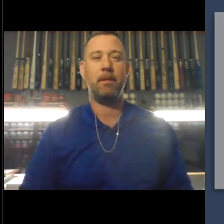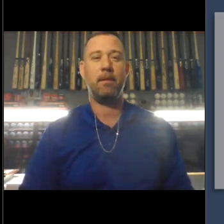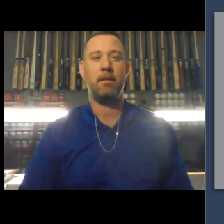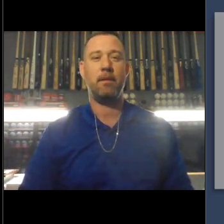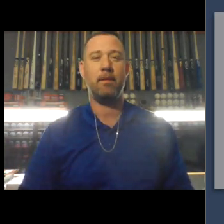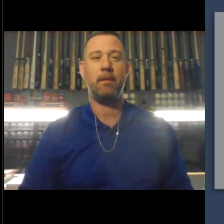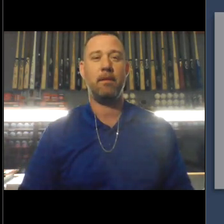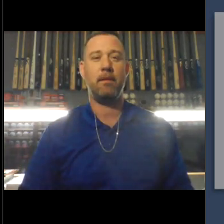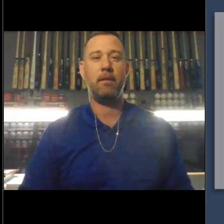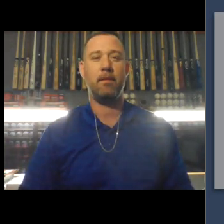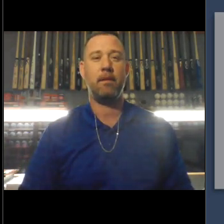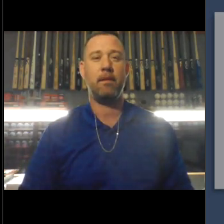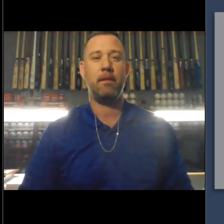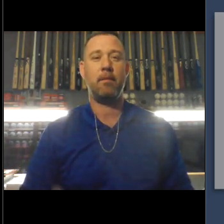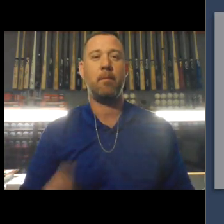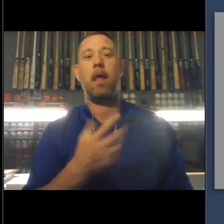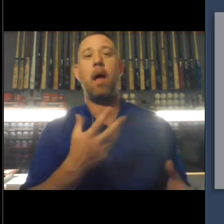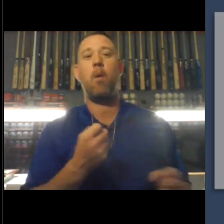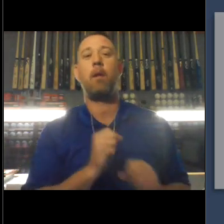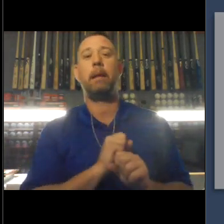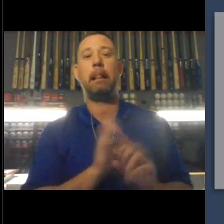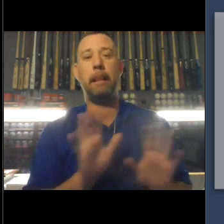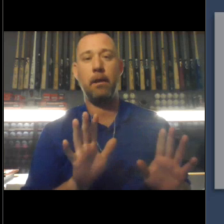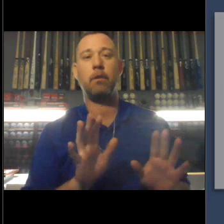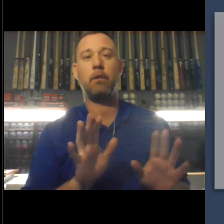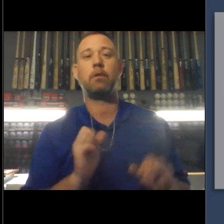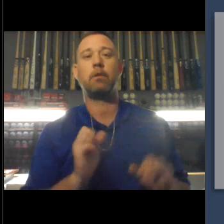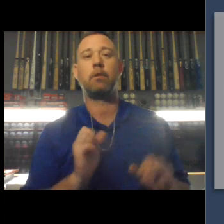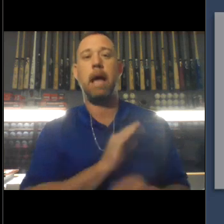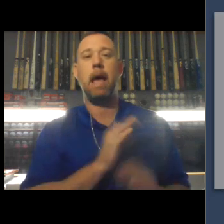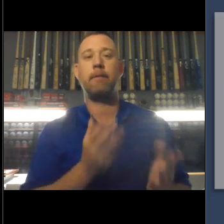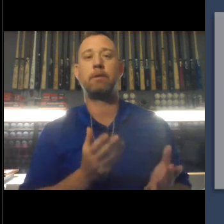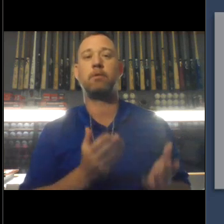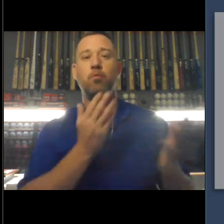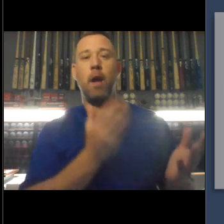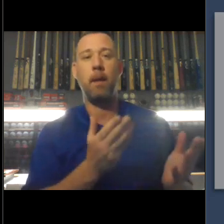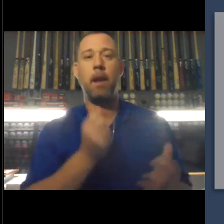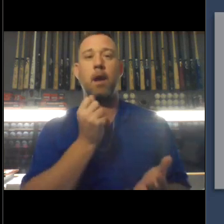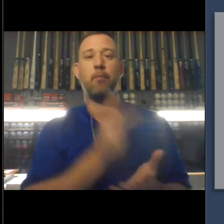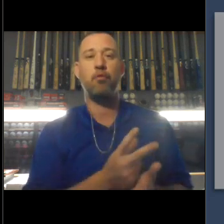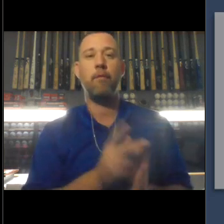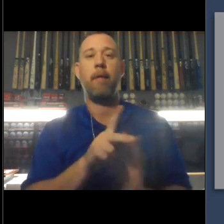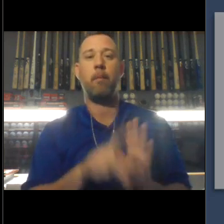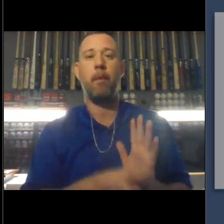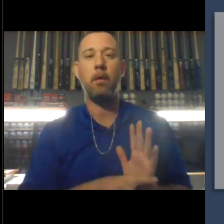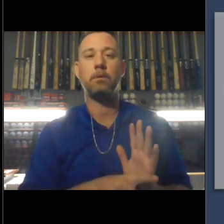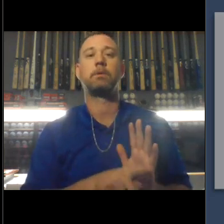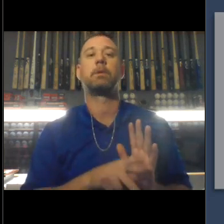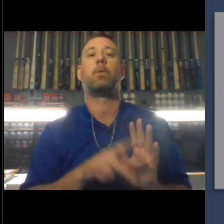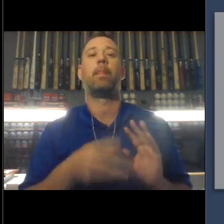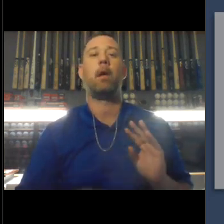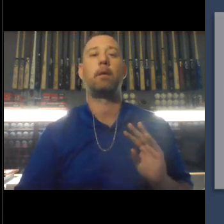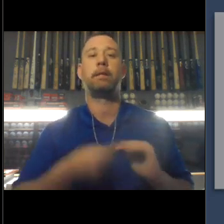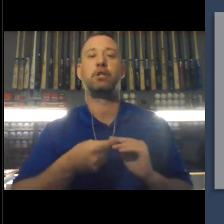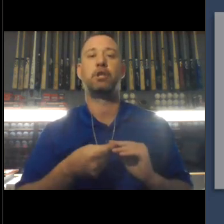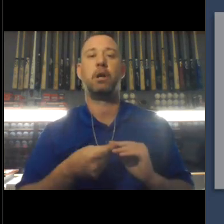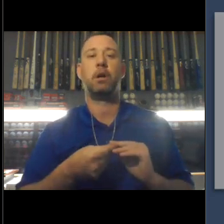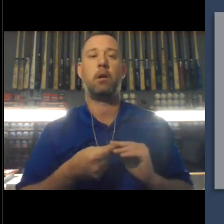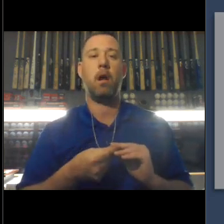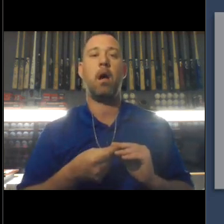Chair Eager, I just want to be clear then. So then staff is recommending the approval of the policy with the addition of